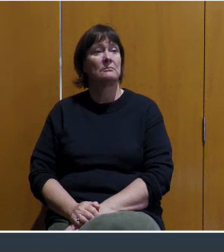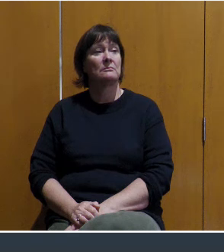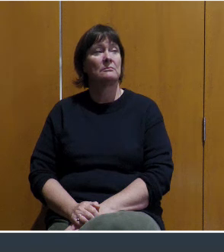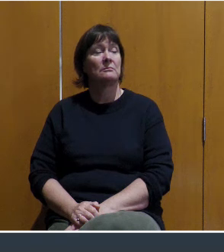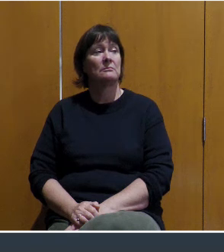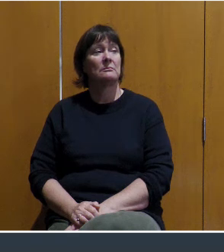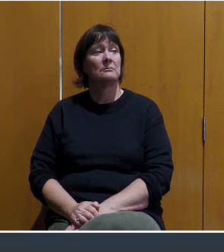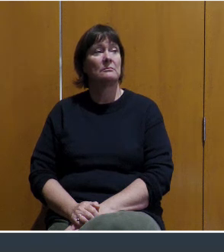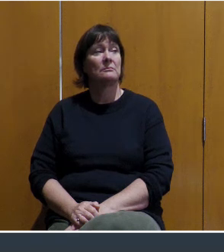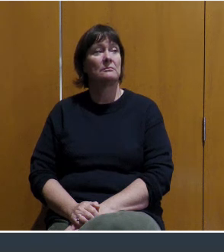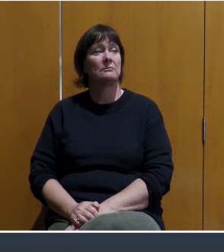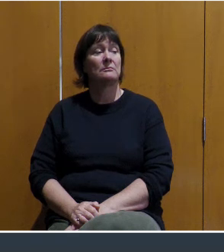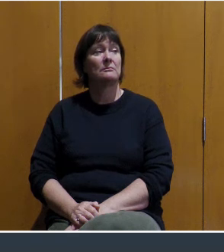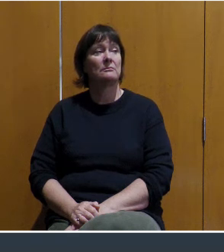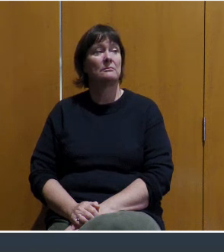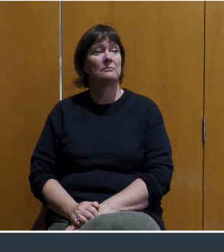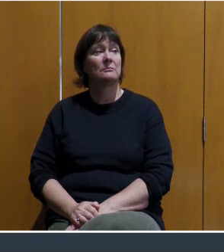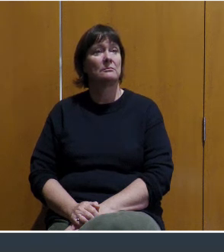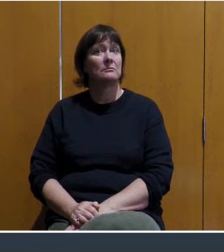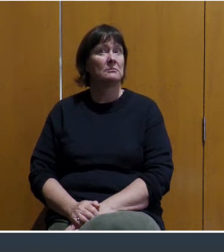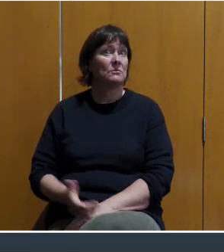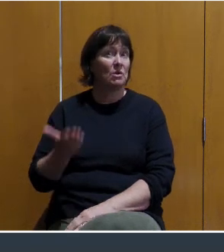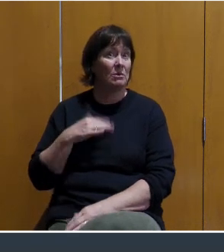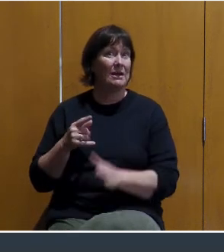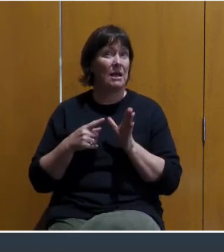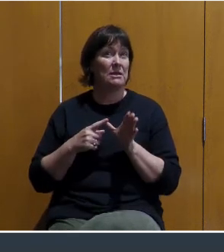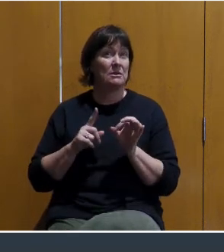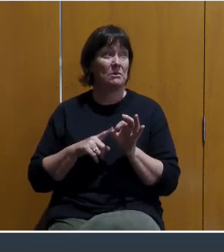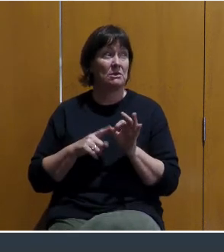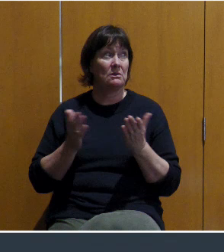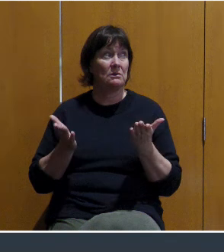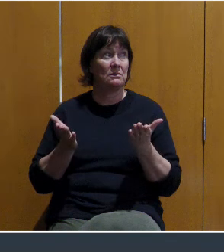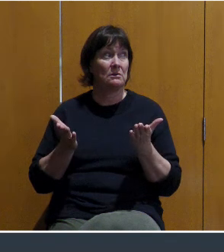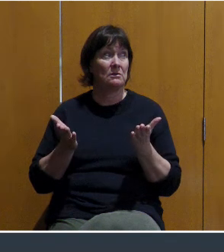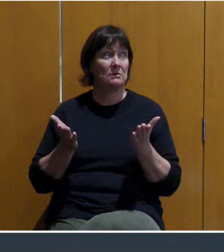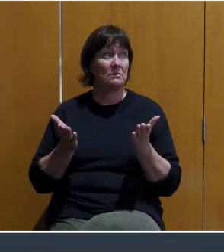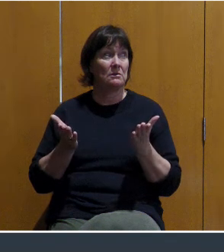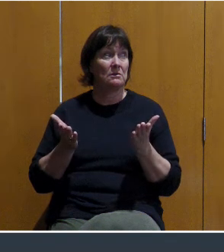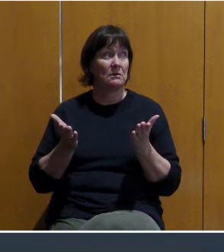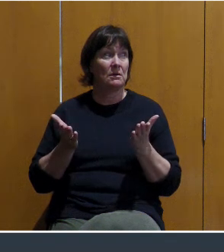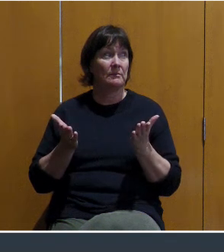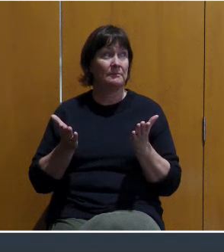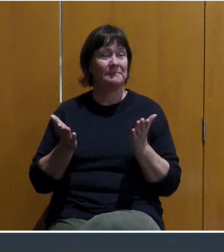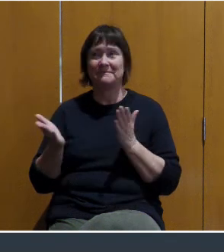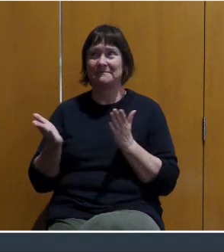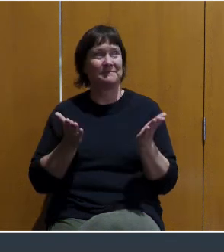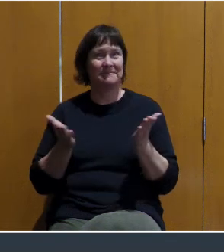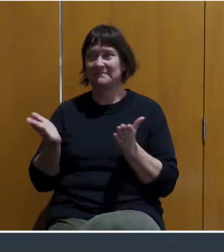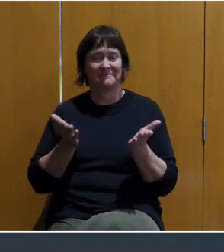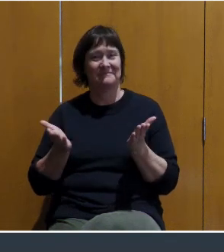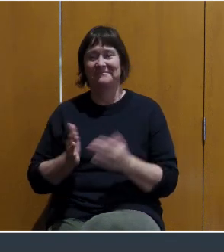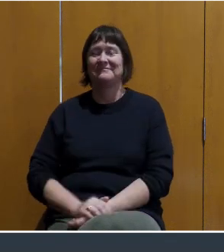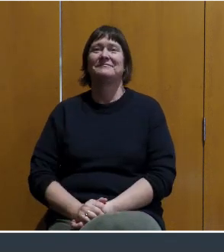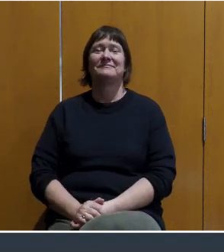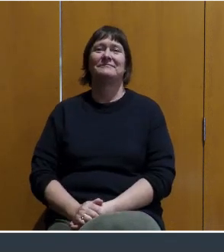So is someone, are we needing someone to answer that question, or did someone answer it? No, Oh, sorry. sorry. Sorry. Yes, I said yes, that's correct.